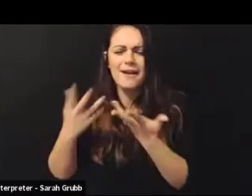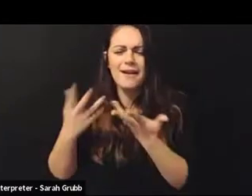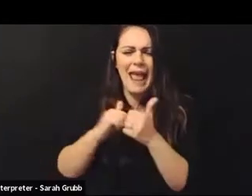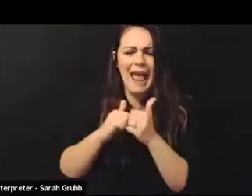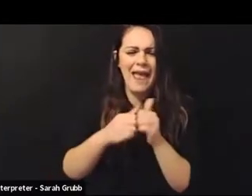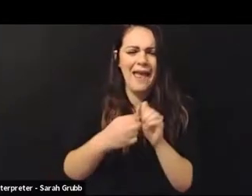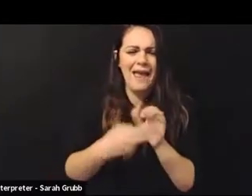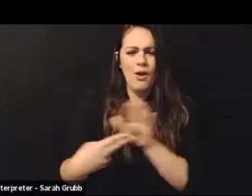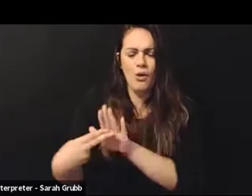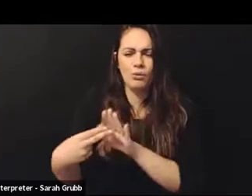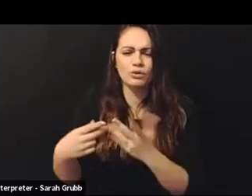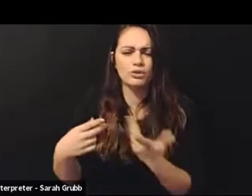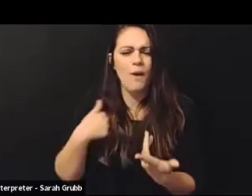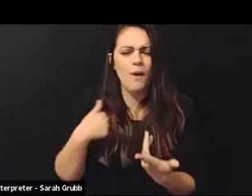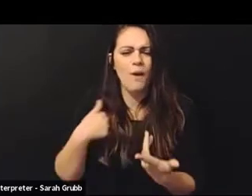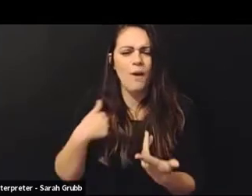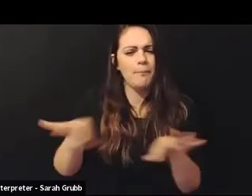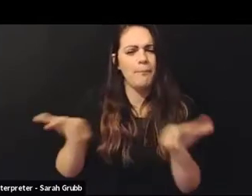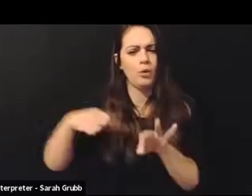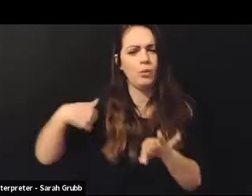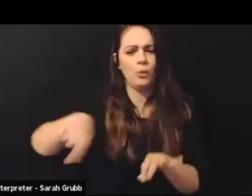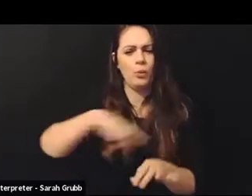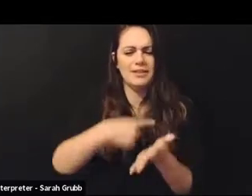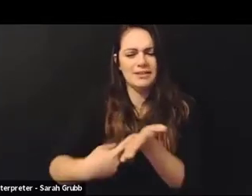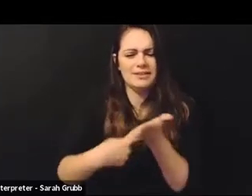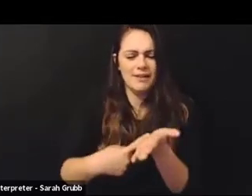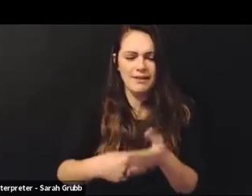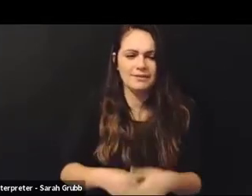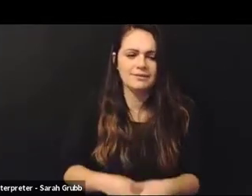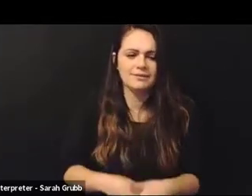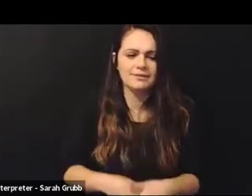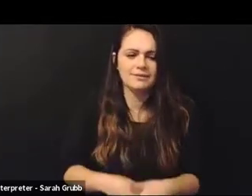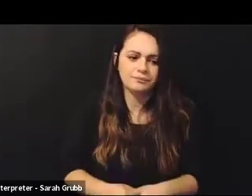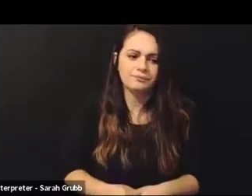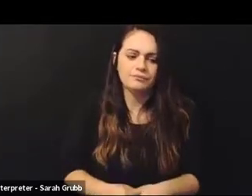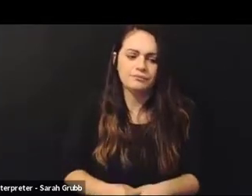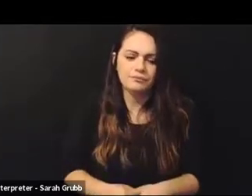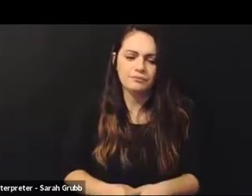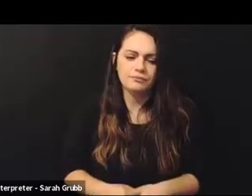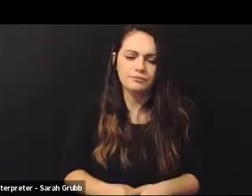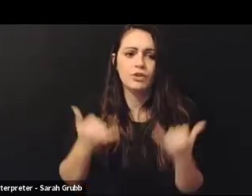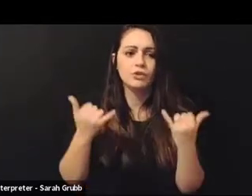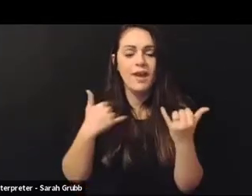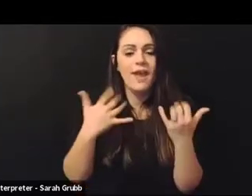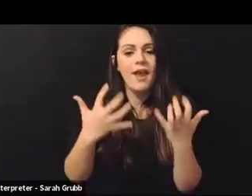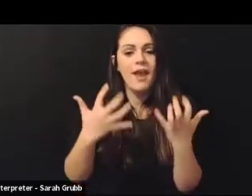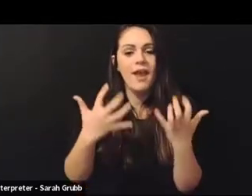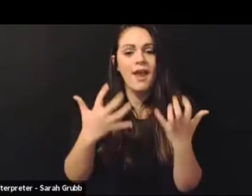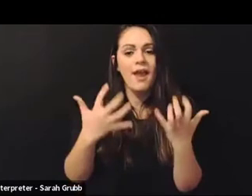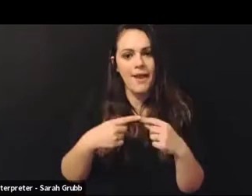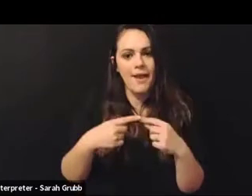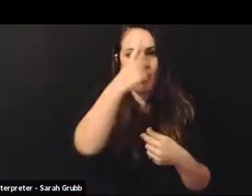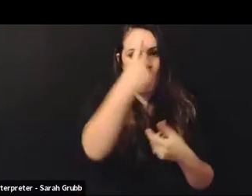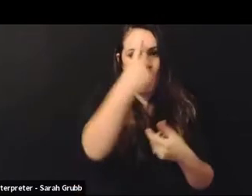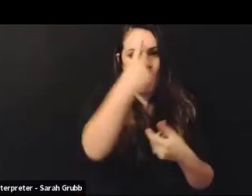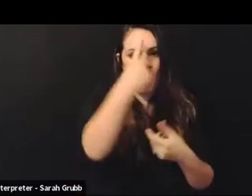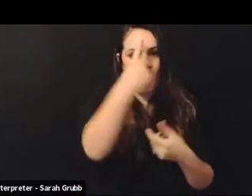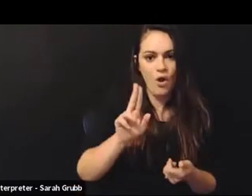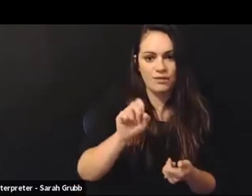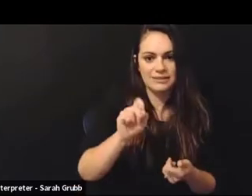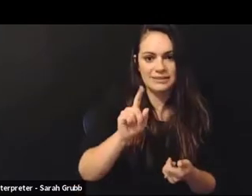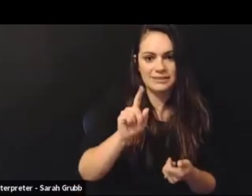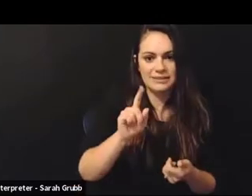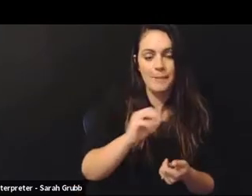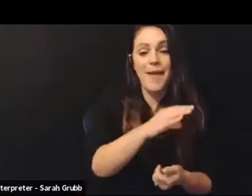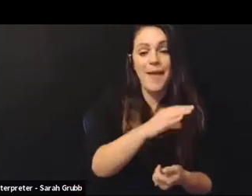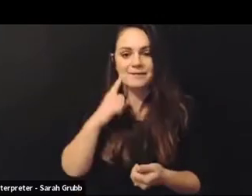addressed. So what I'm going to talk about today is both autism and deafblindness, and why they